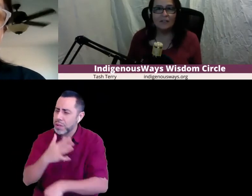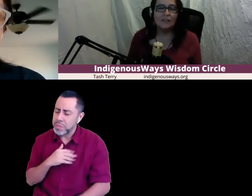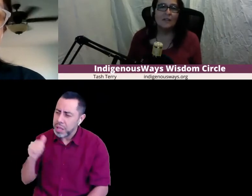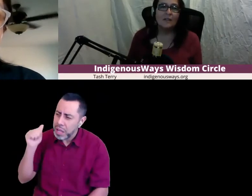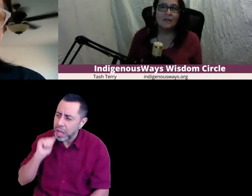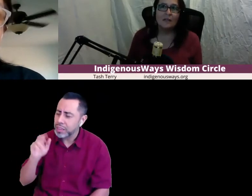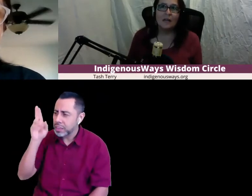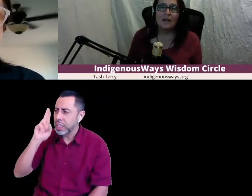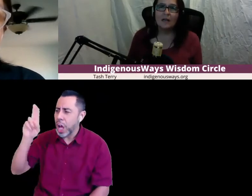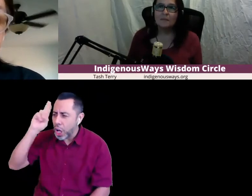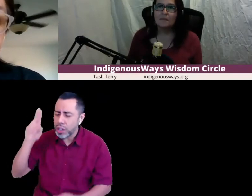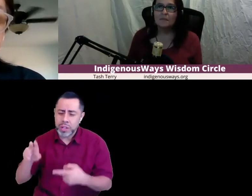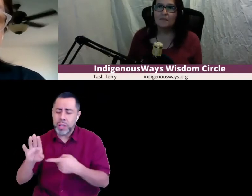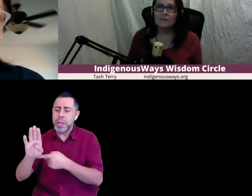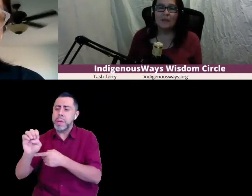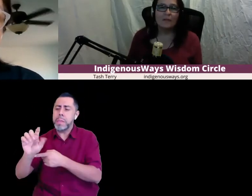Begays,